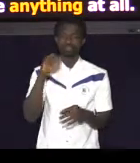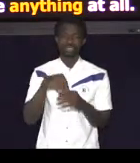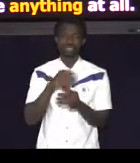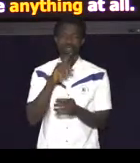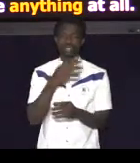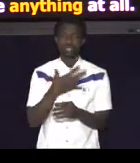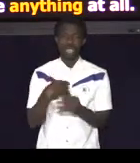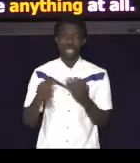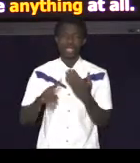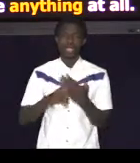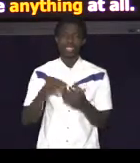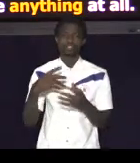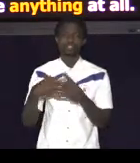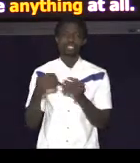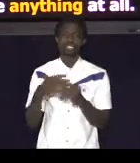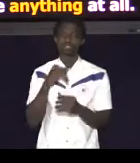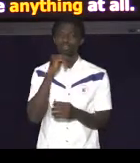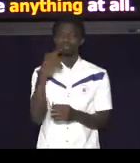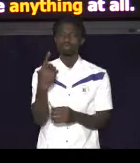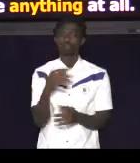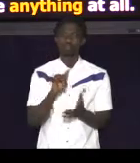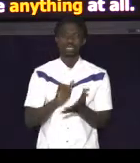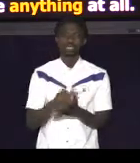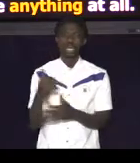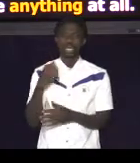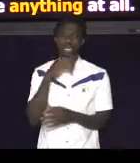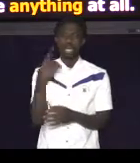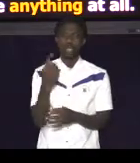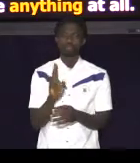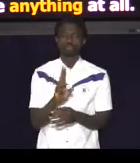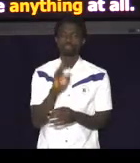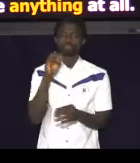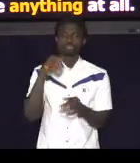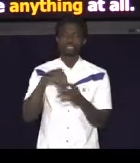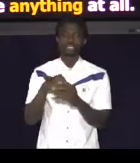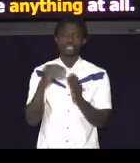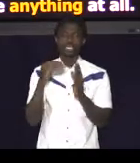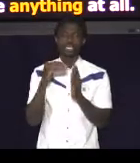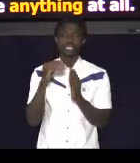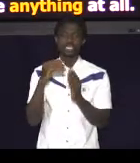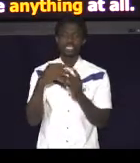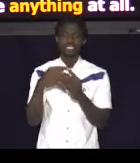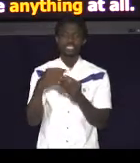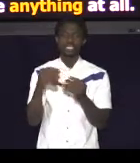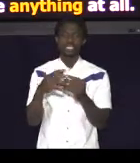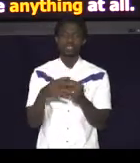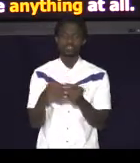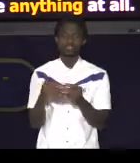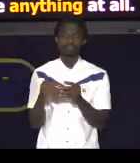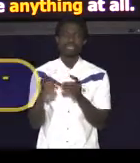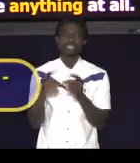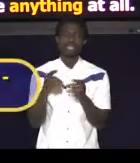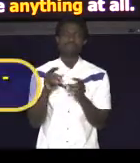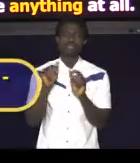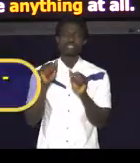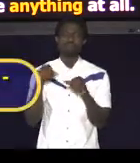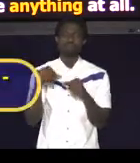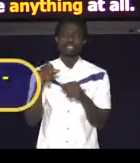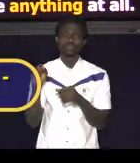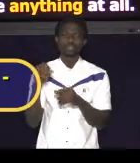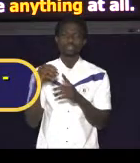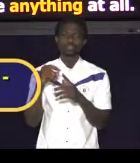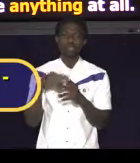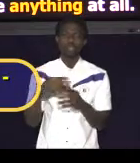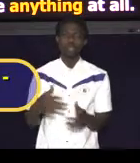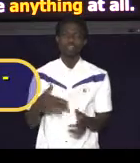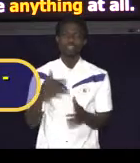negative sentences. Not only that, they are also used in statements expressing possibility or